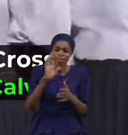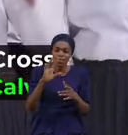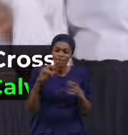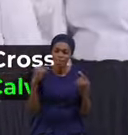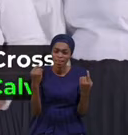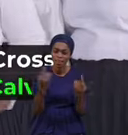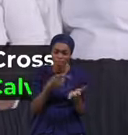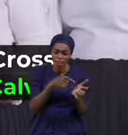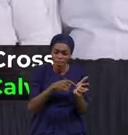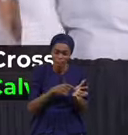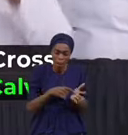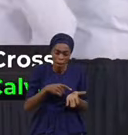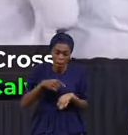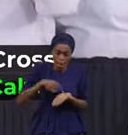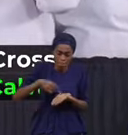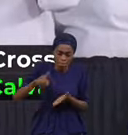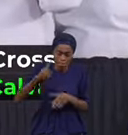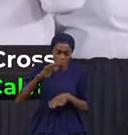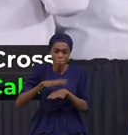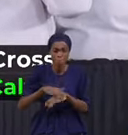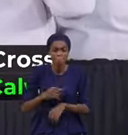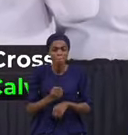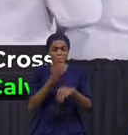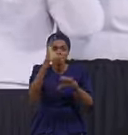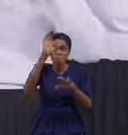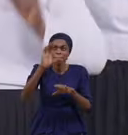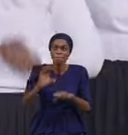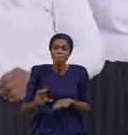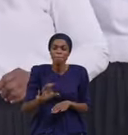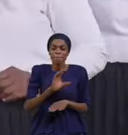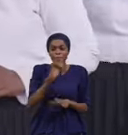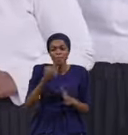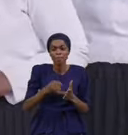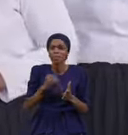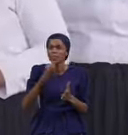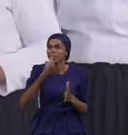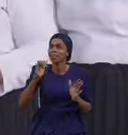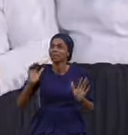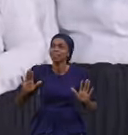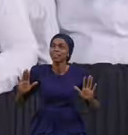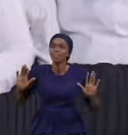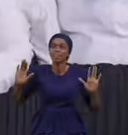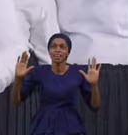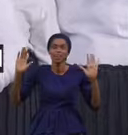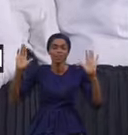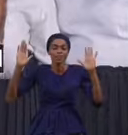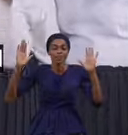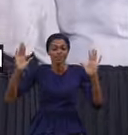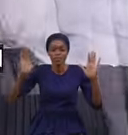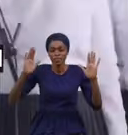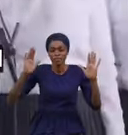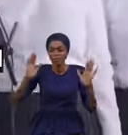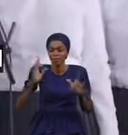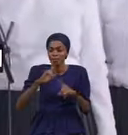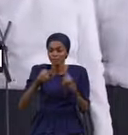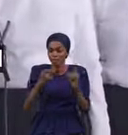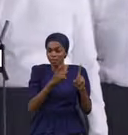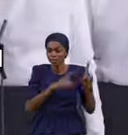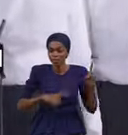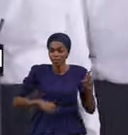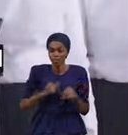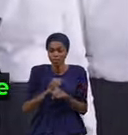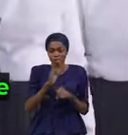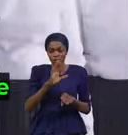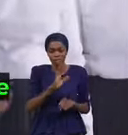sin that paid upon Calvary's cross. It is a miracle when the Lord saves